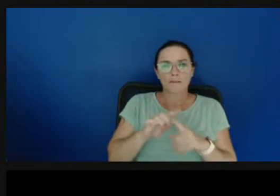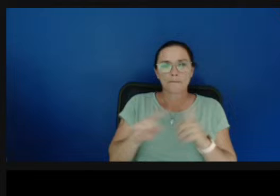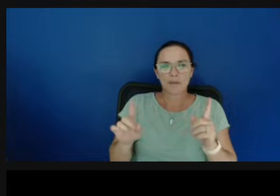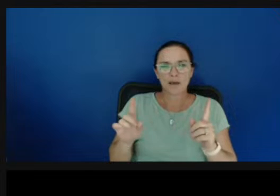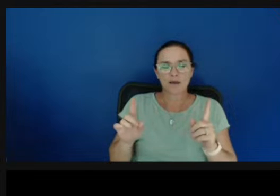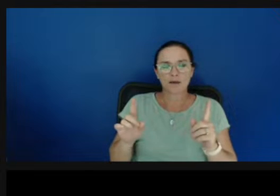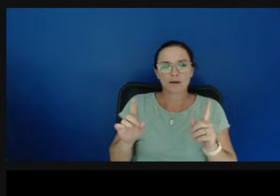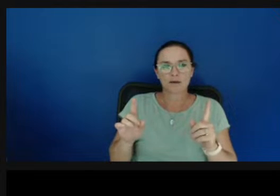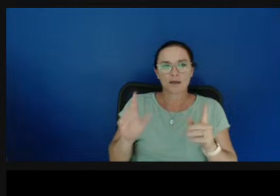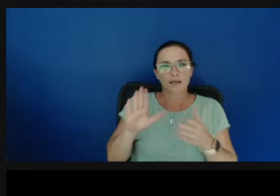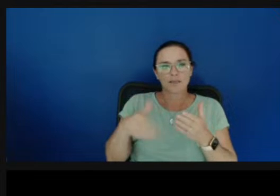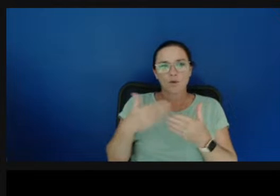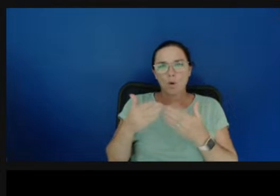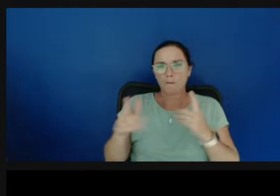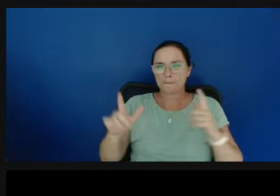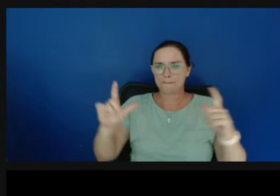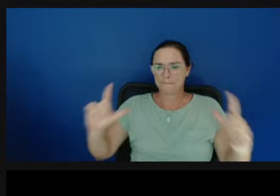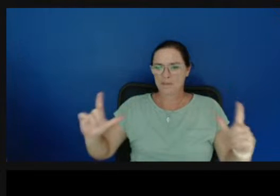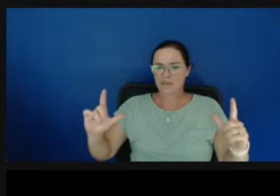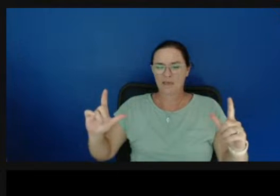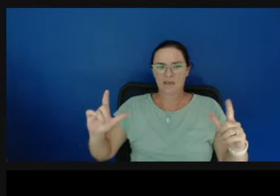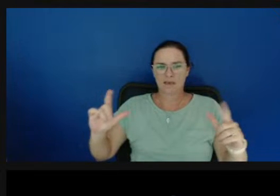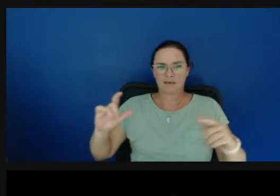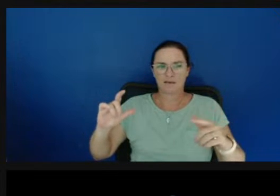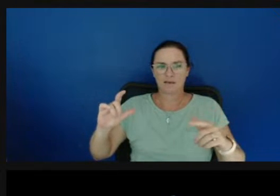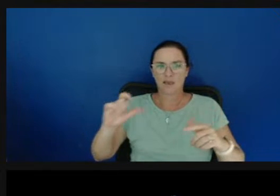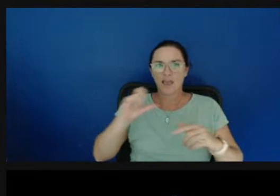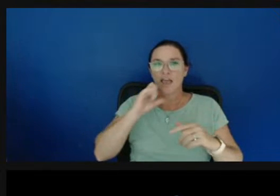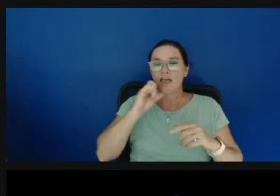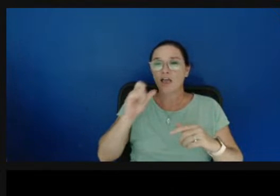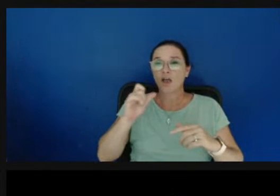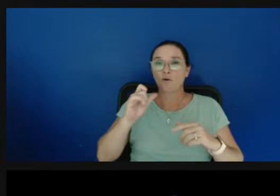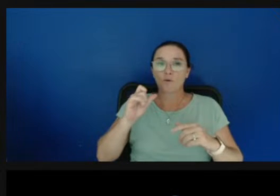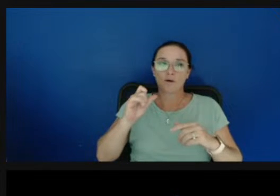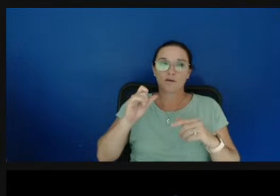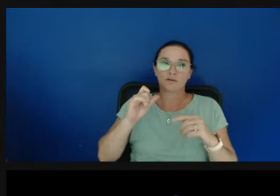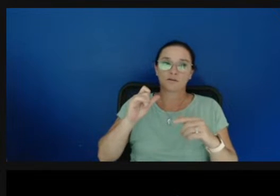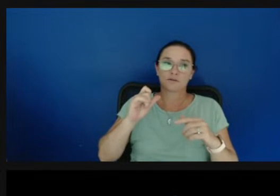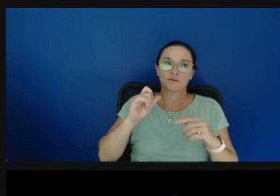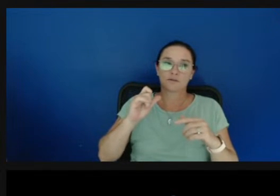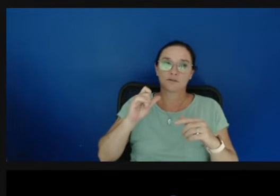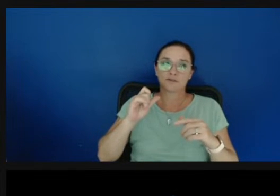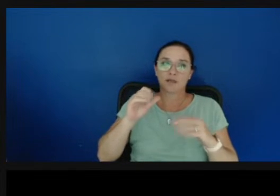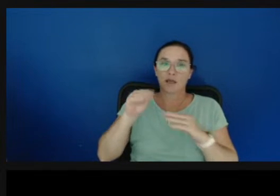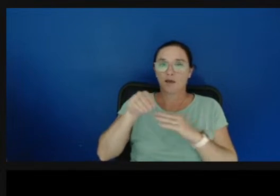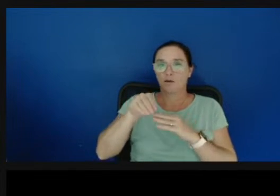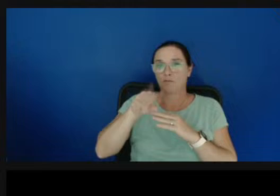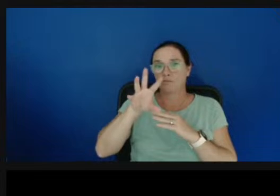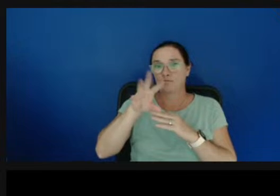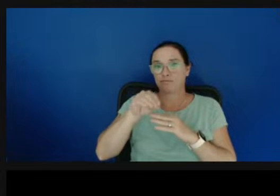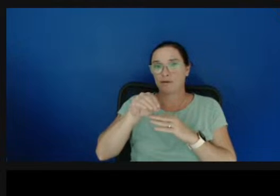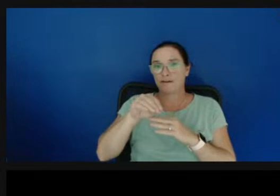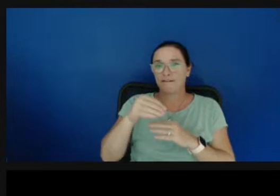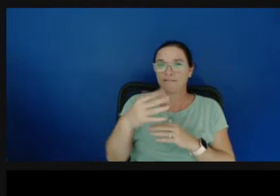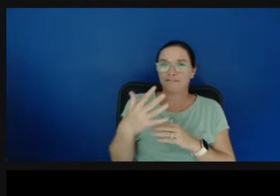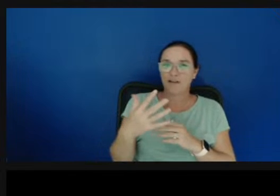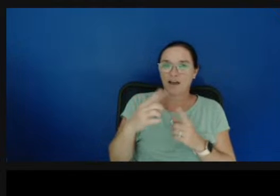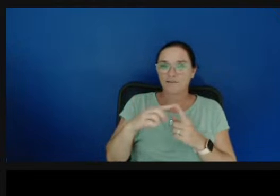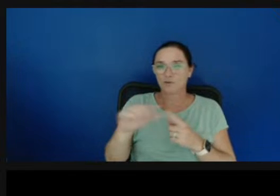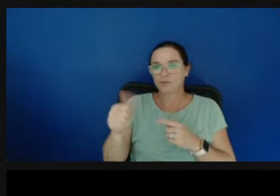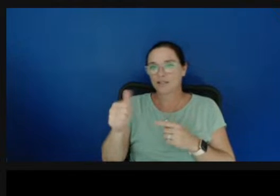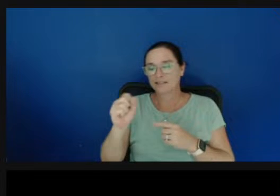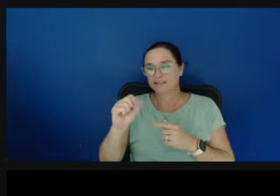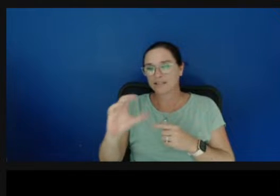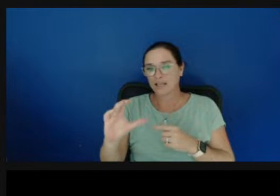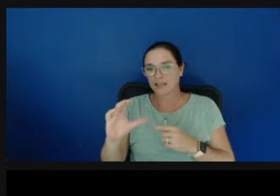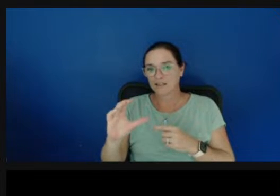all pretty big. And it was a pop the lens open for 5 to 10 seconds. So to stop while